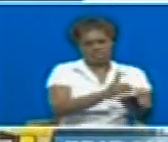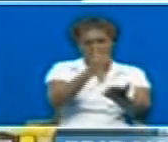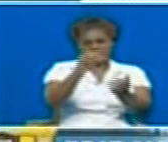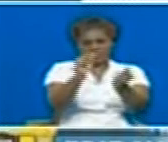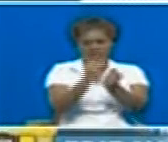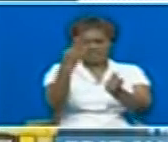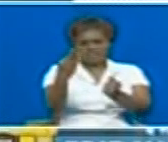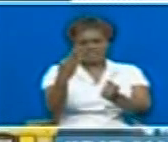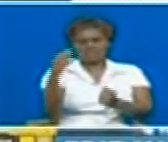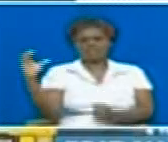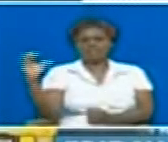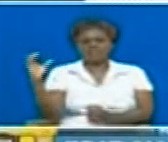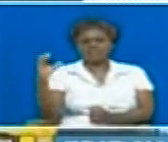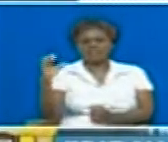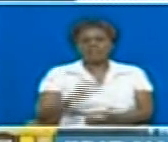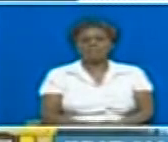9 shillings and 13 cents.